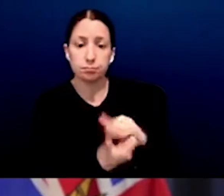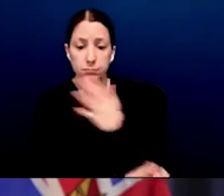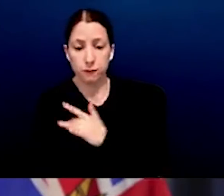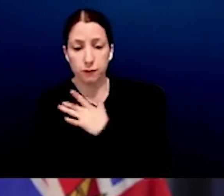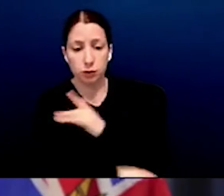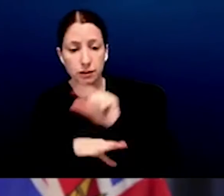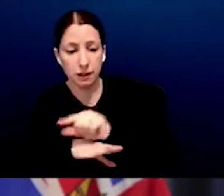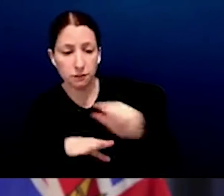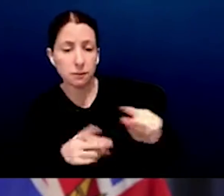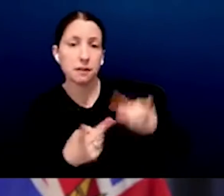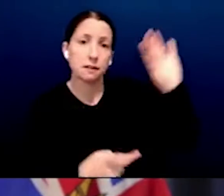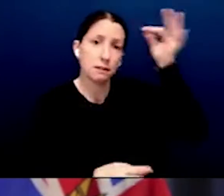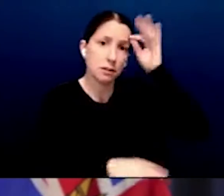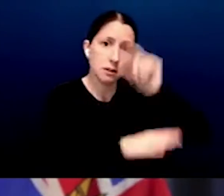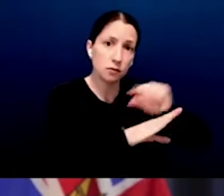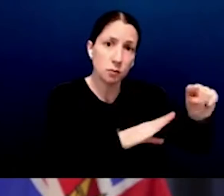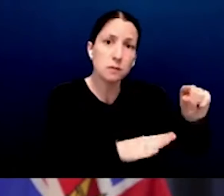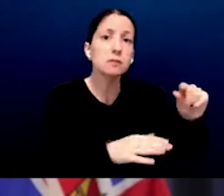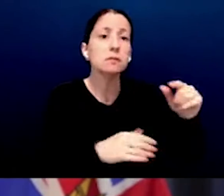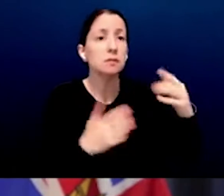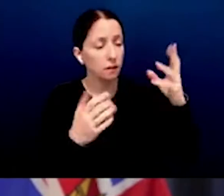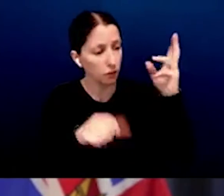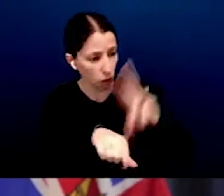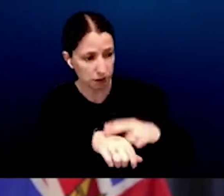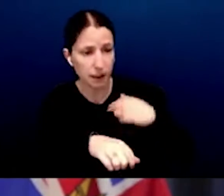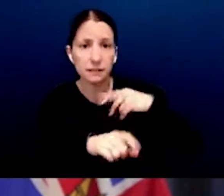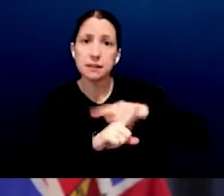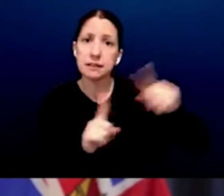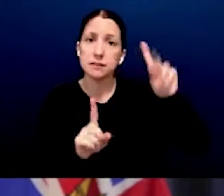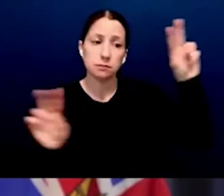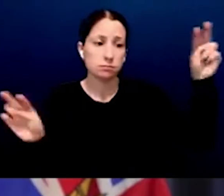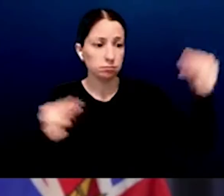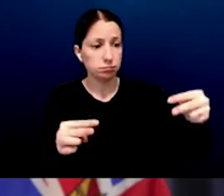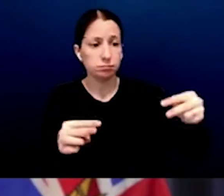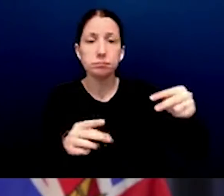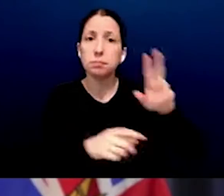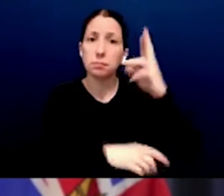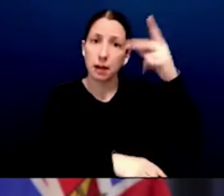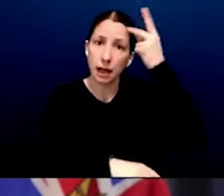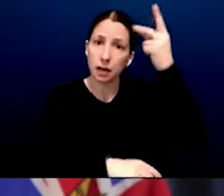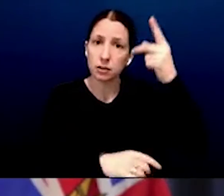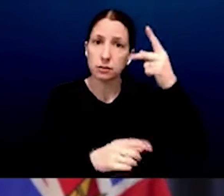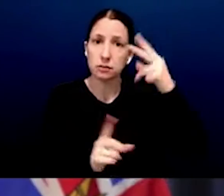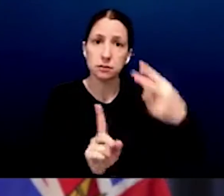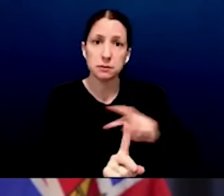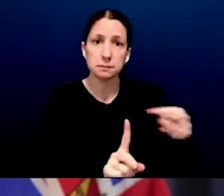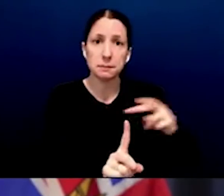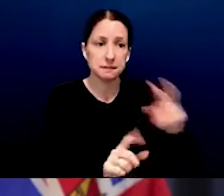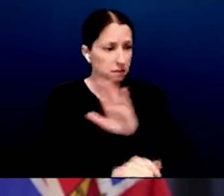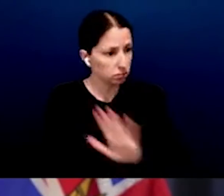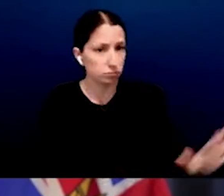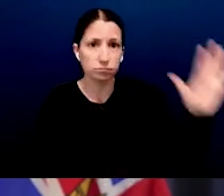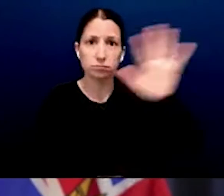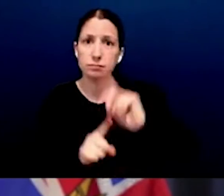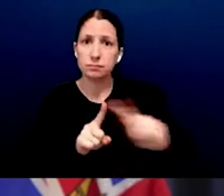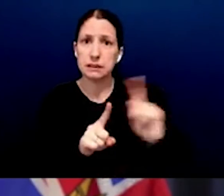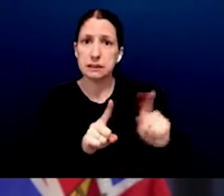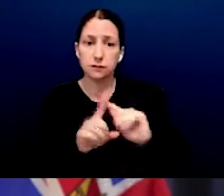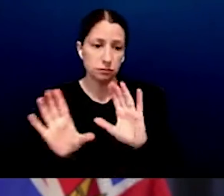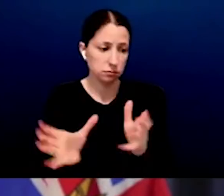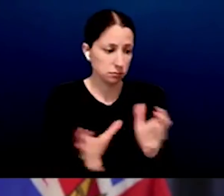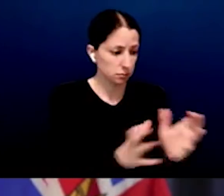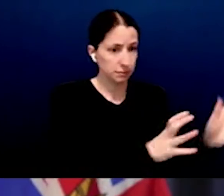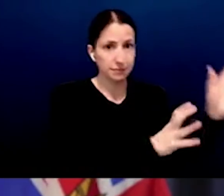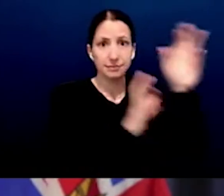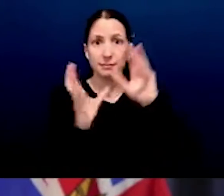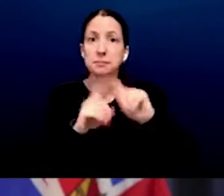orders, with different political perspectives right across the country for almost from the beginning of the pandemic. And so I'm confident